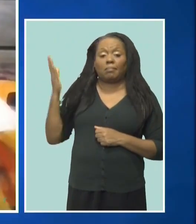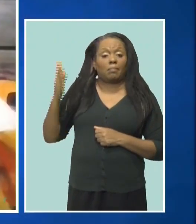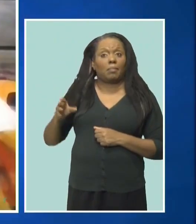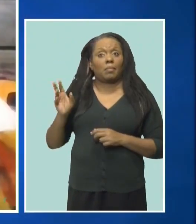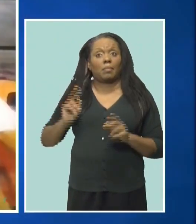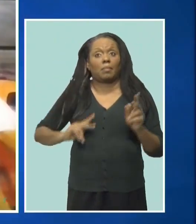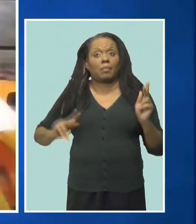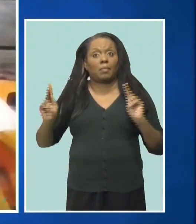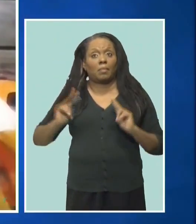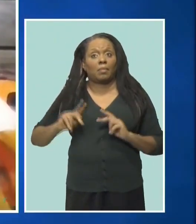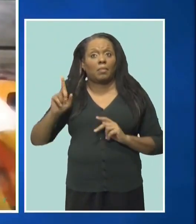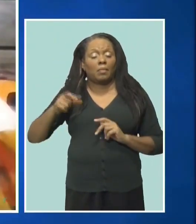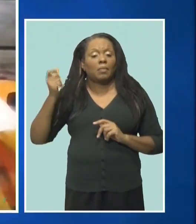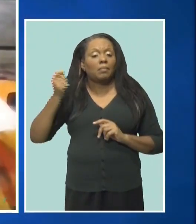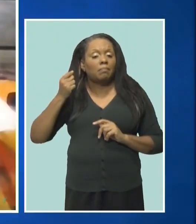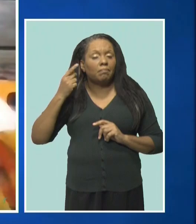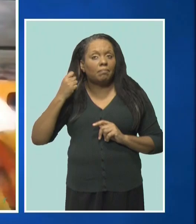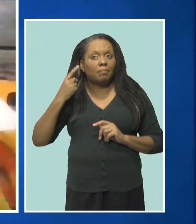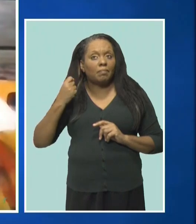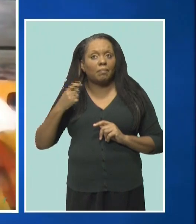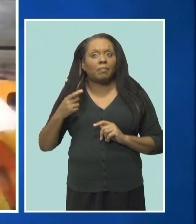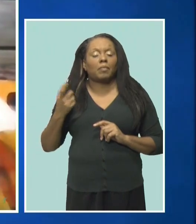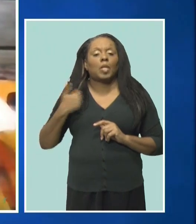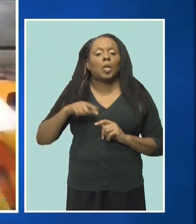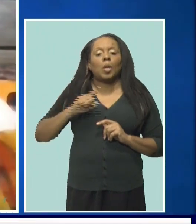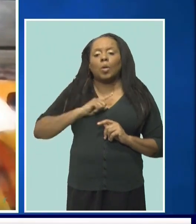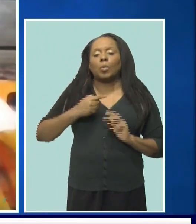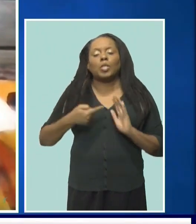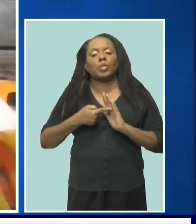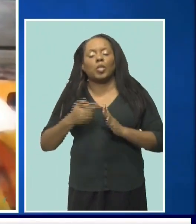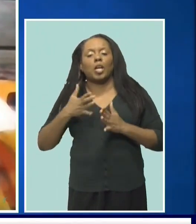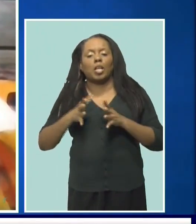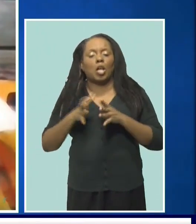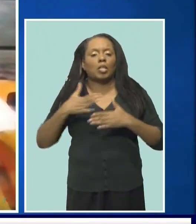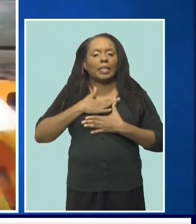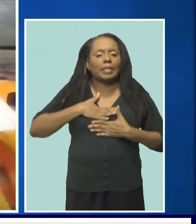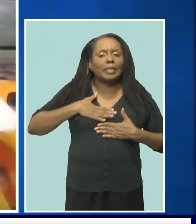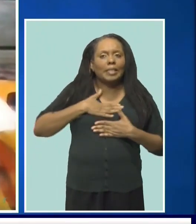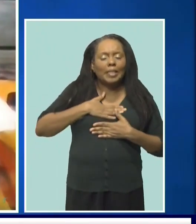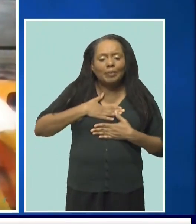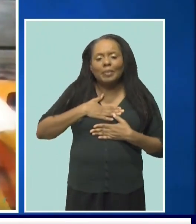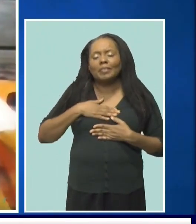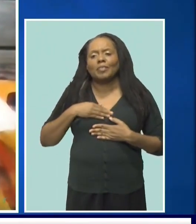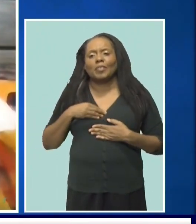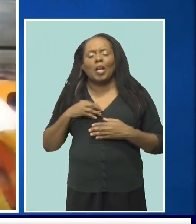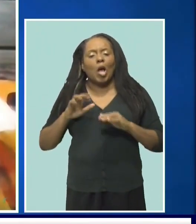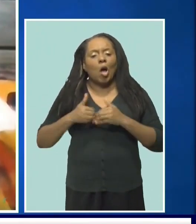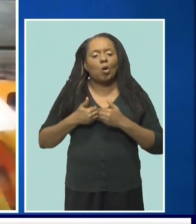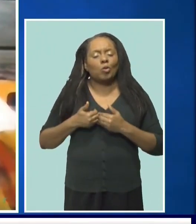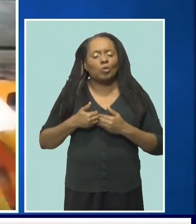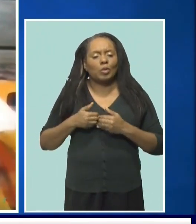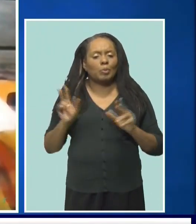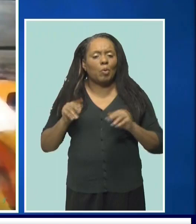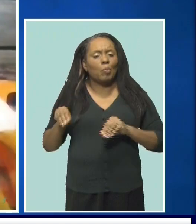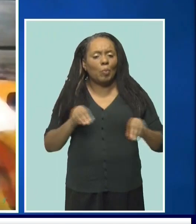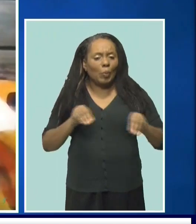they may dismiss as just entertainment and performance actually has some very significant